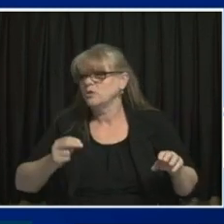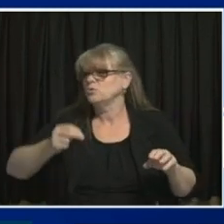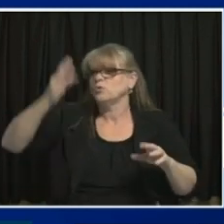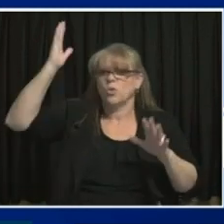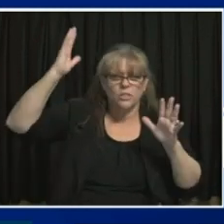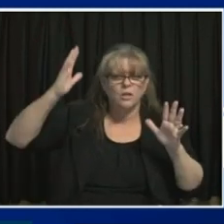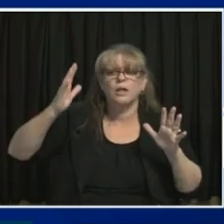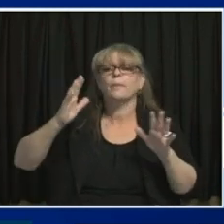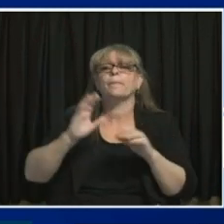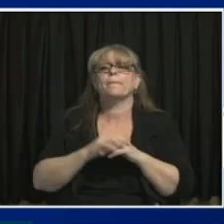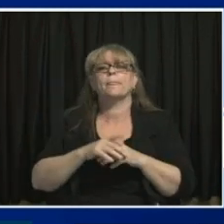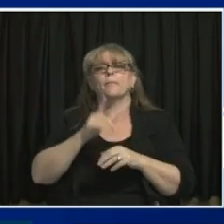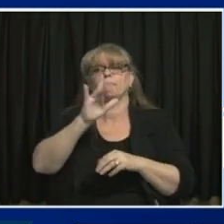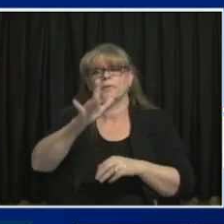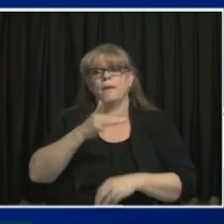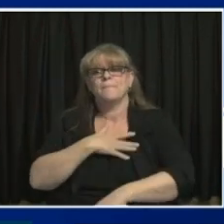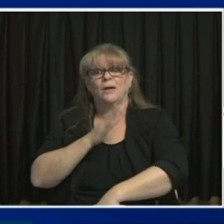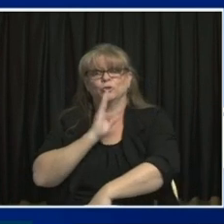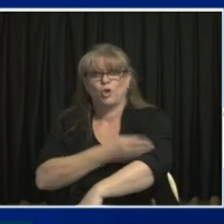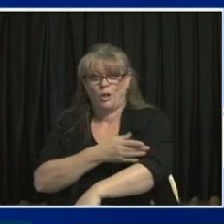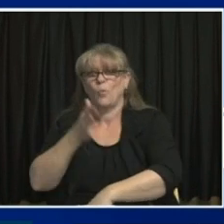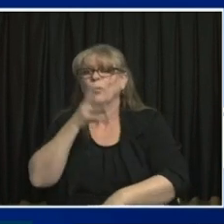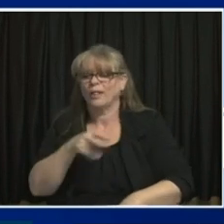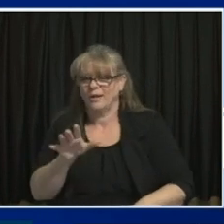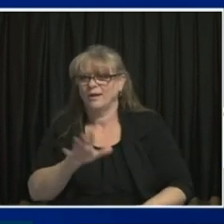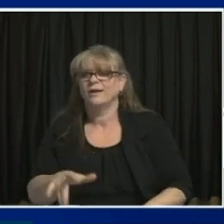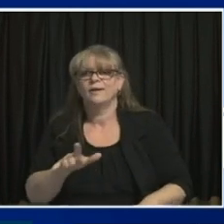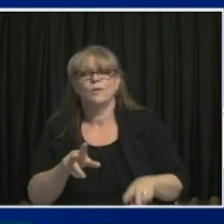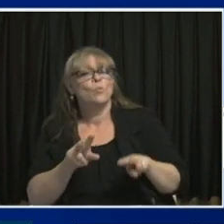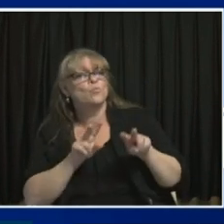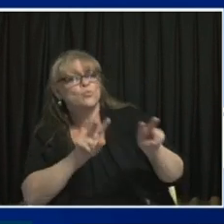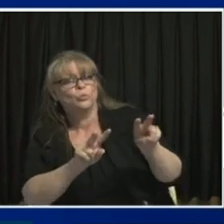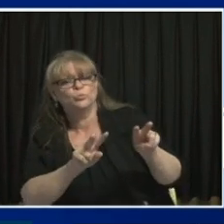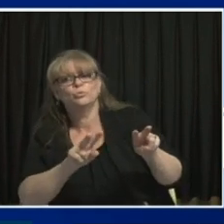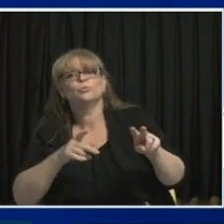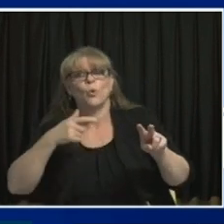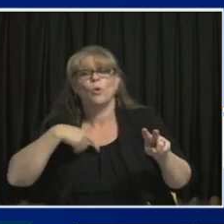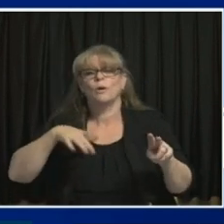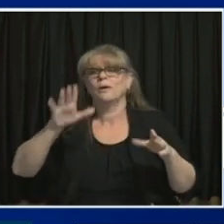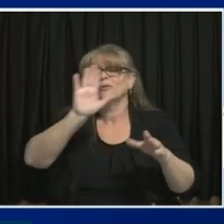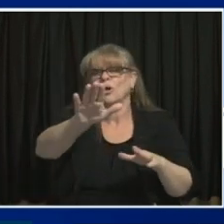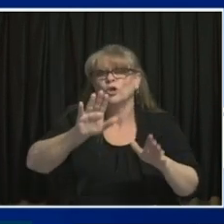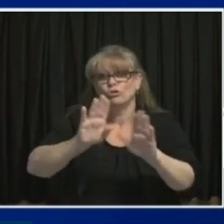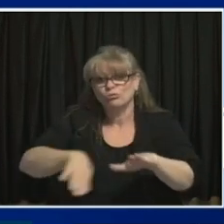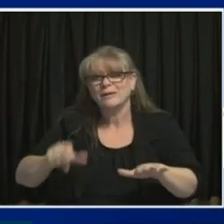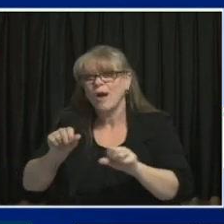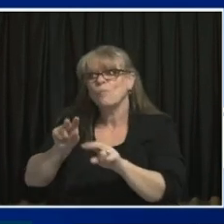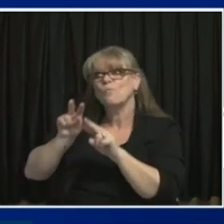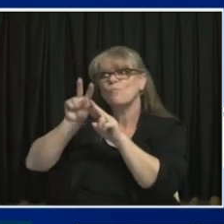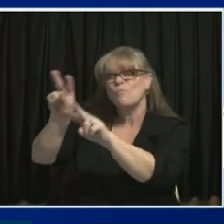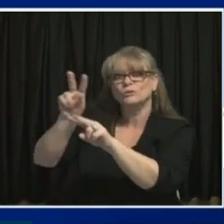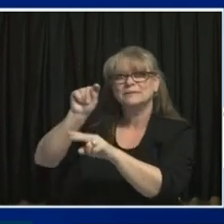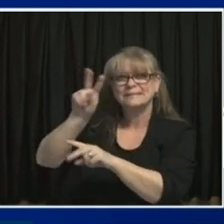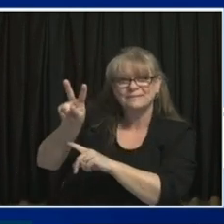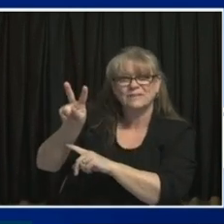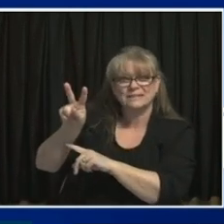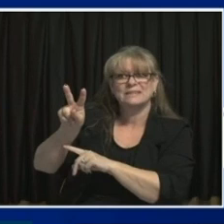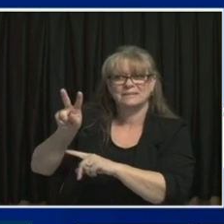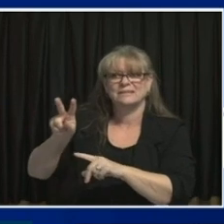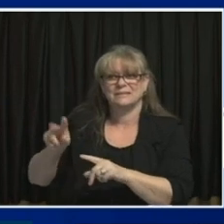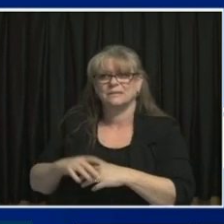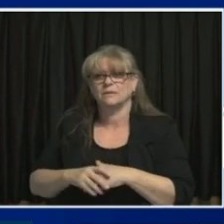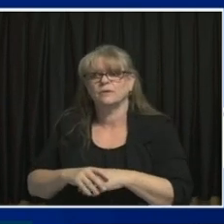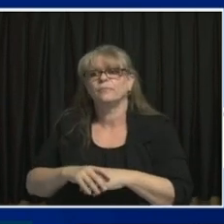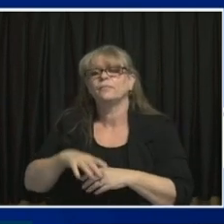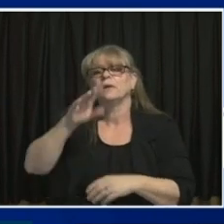your kids and grandkids are as well. Rocky Mountain PBS serves 98% of Colorado's households with high-quality programming and no